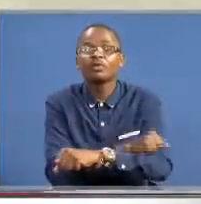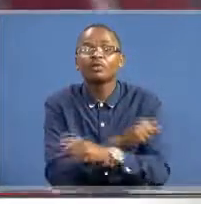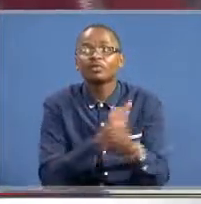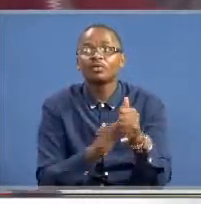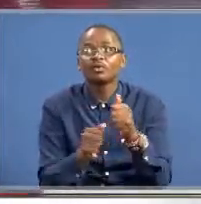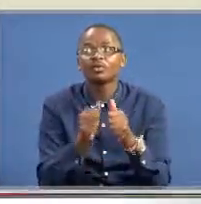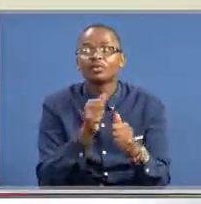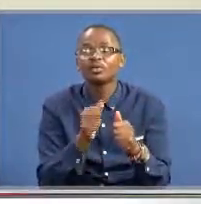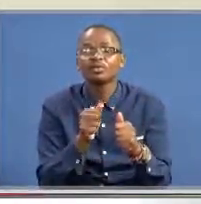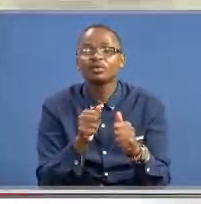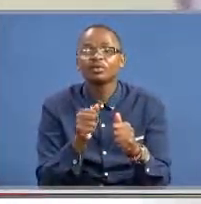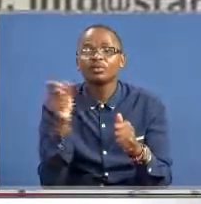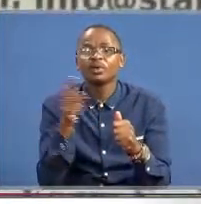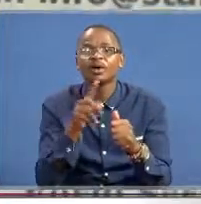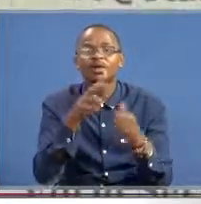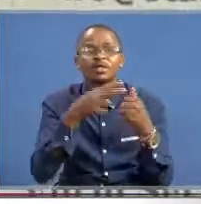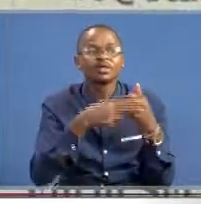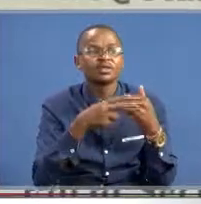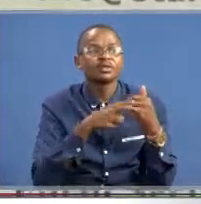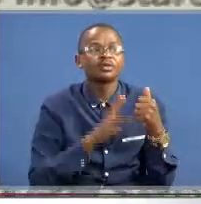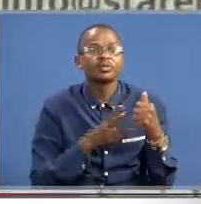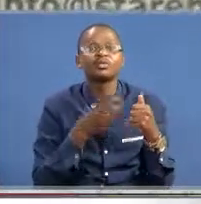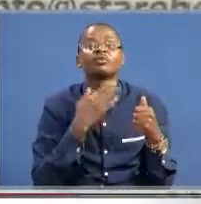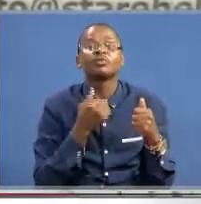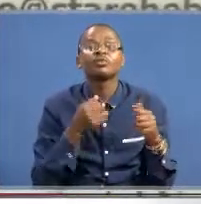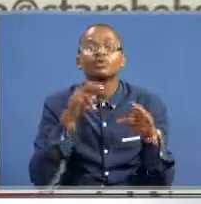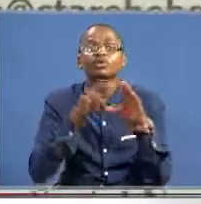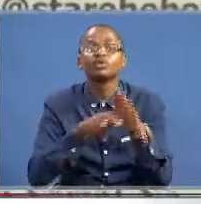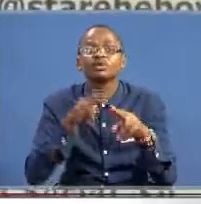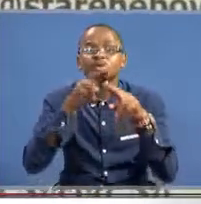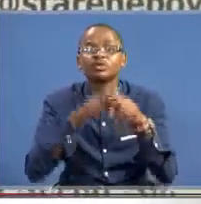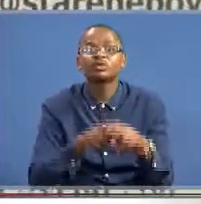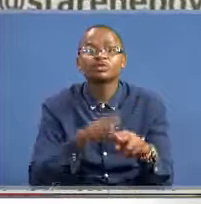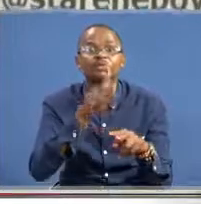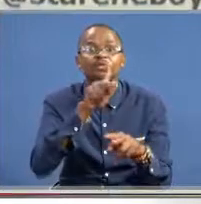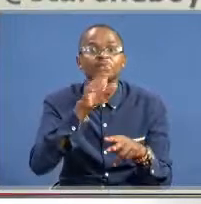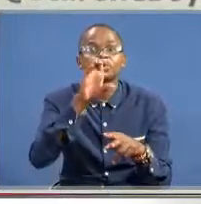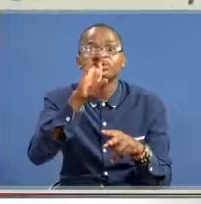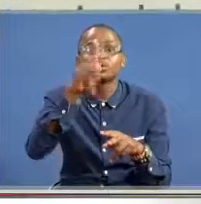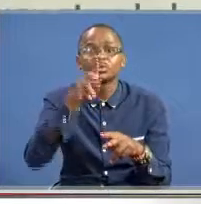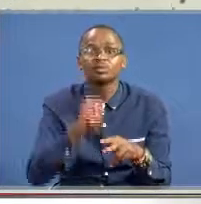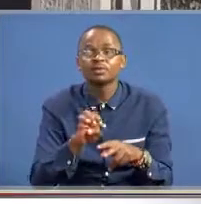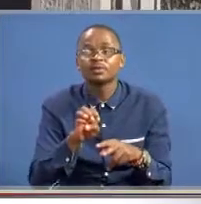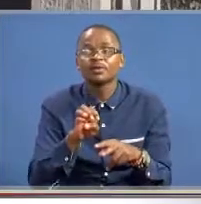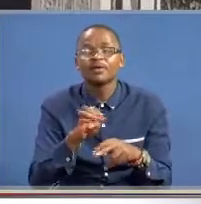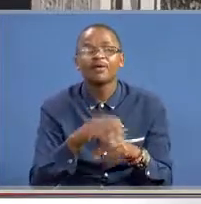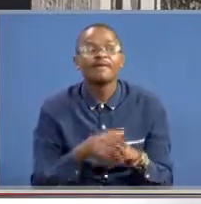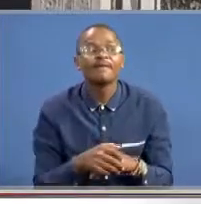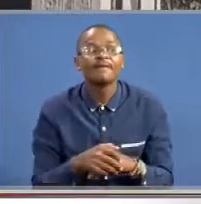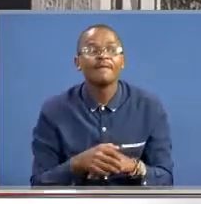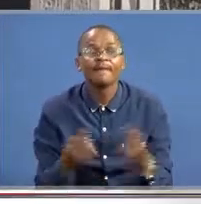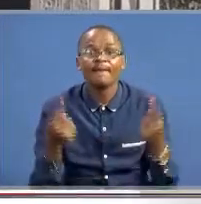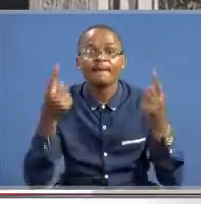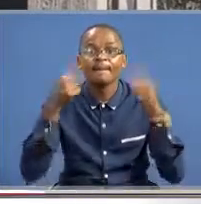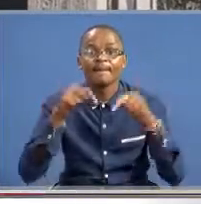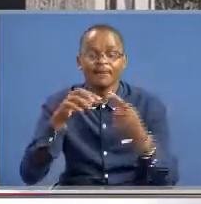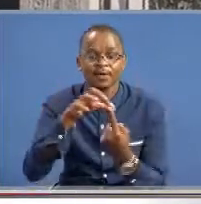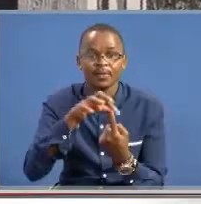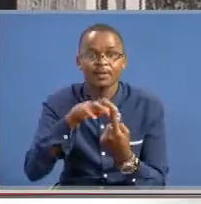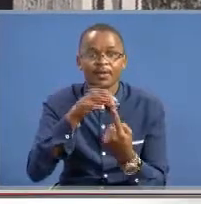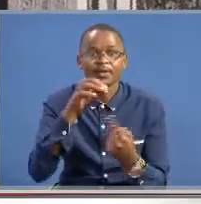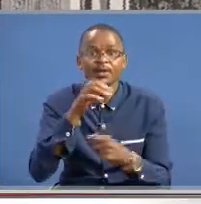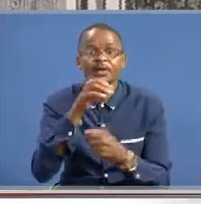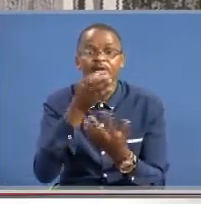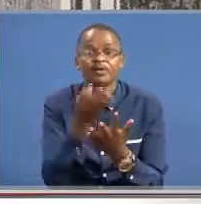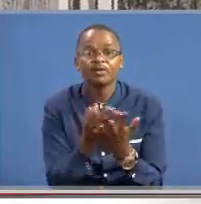which is filled by July before the student willing to join the school sits for their KCPE exam. Today I came to pick this form